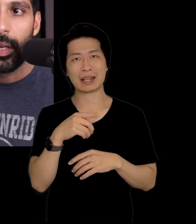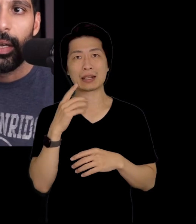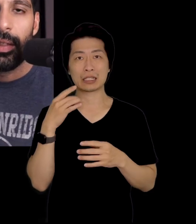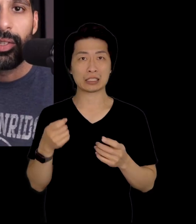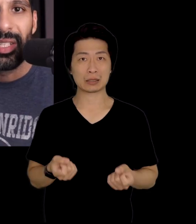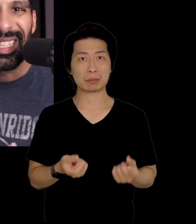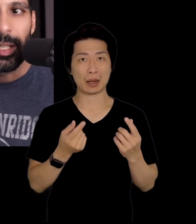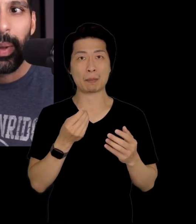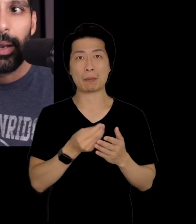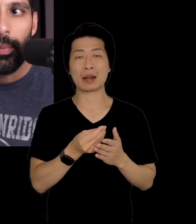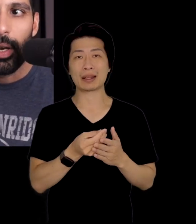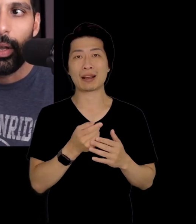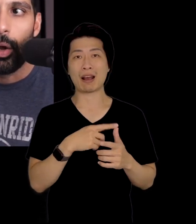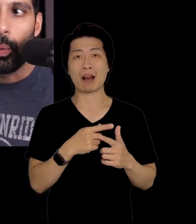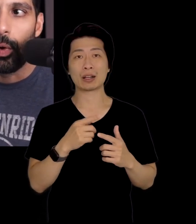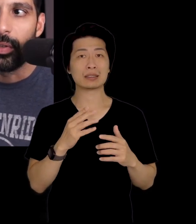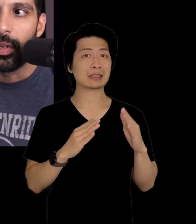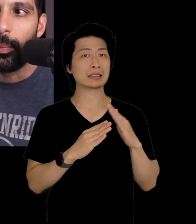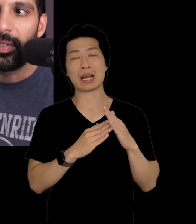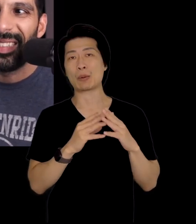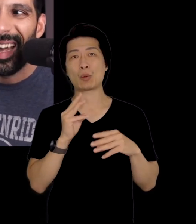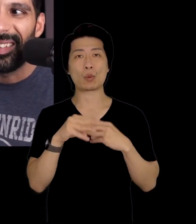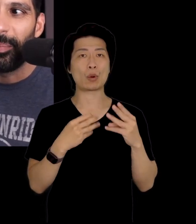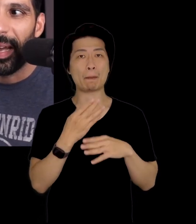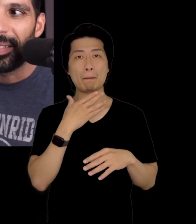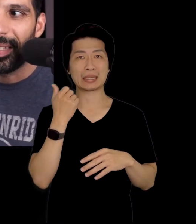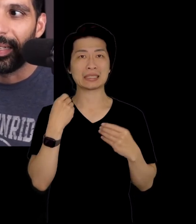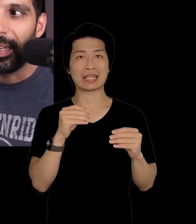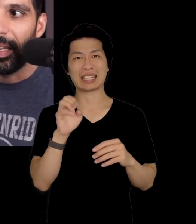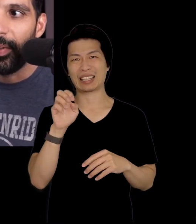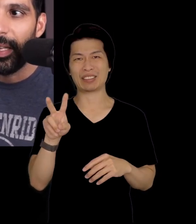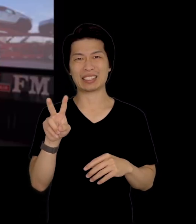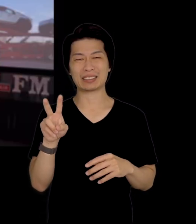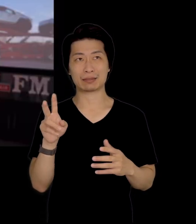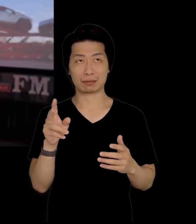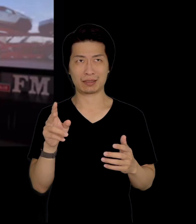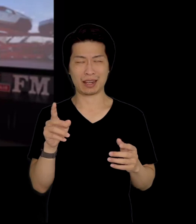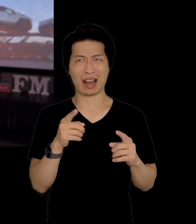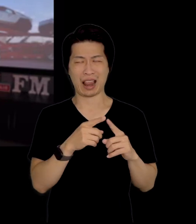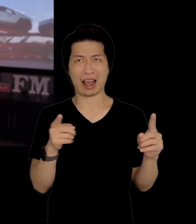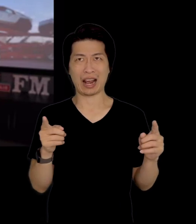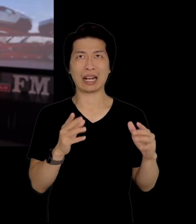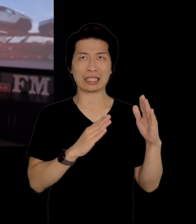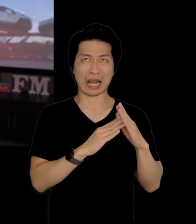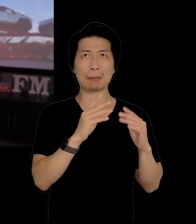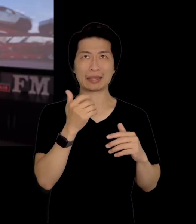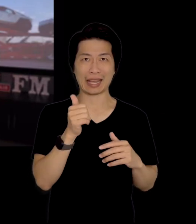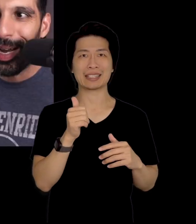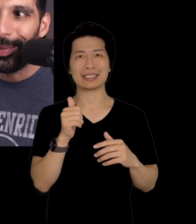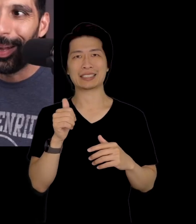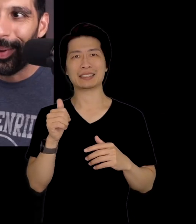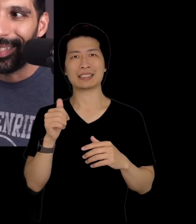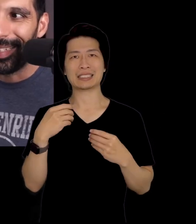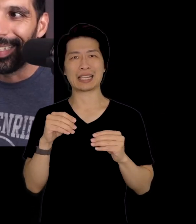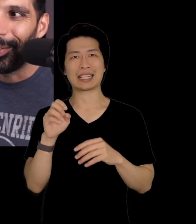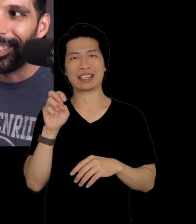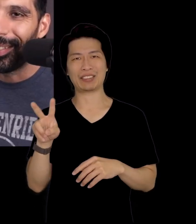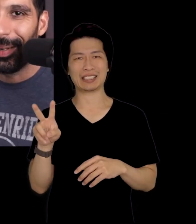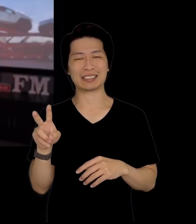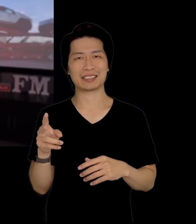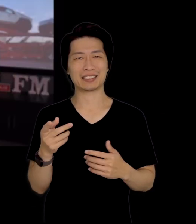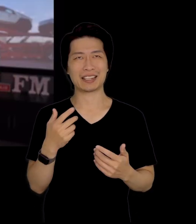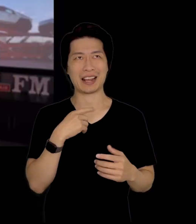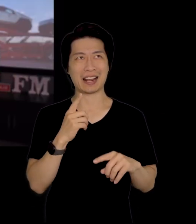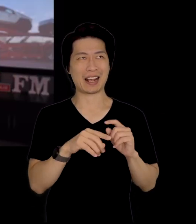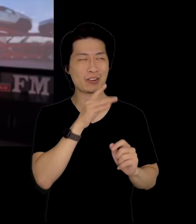X. This is spend money on world's top 10 best-selling EVs. That's kind of like a tongue twister. Top 10 best-selling EVs.